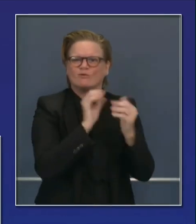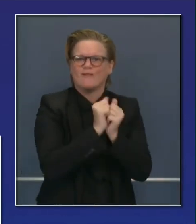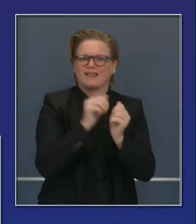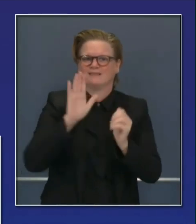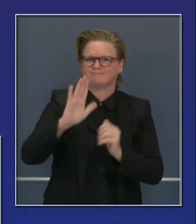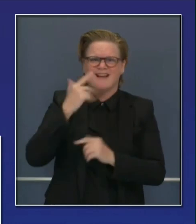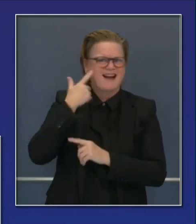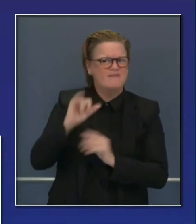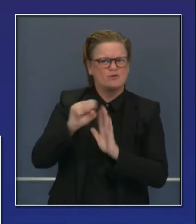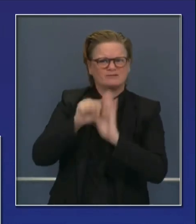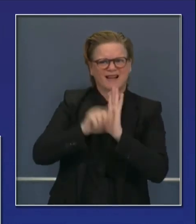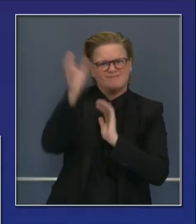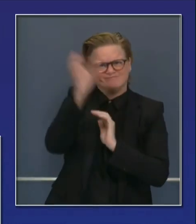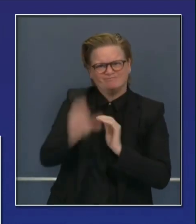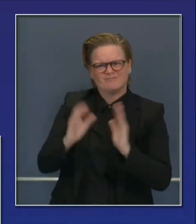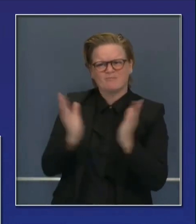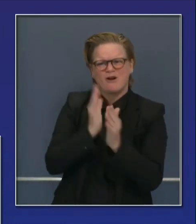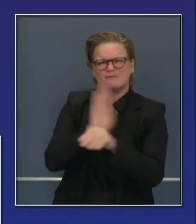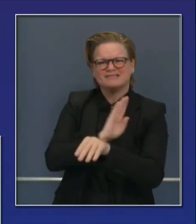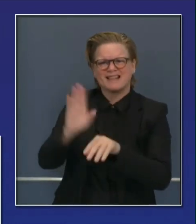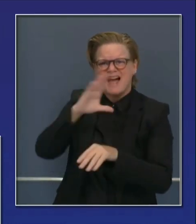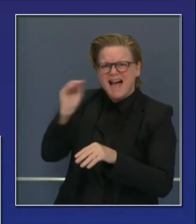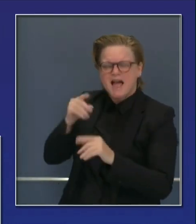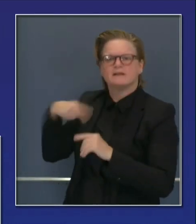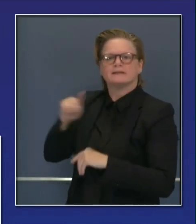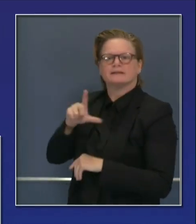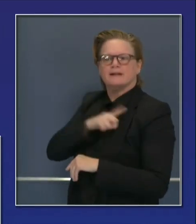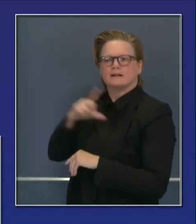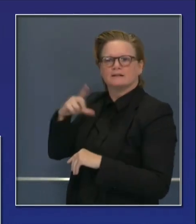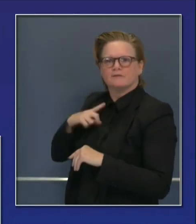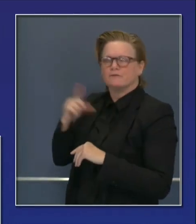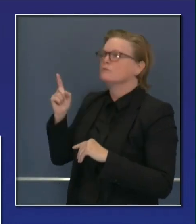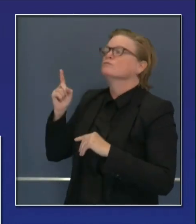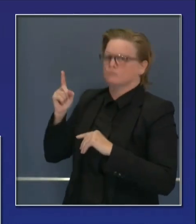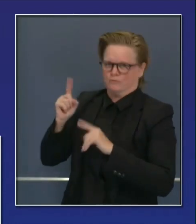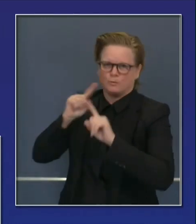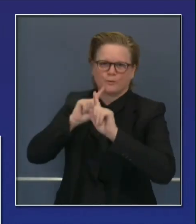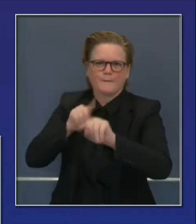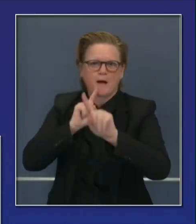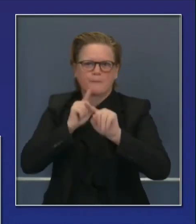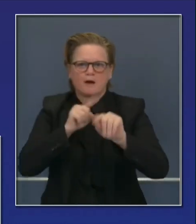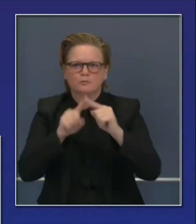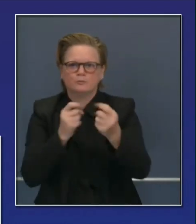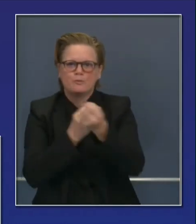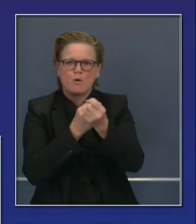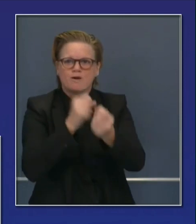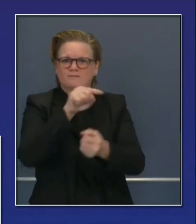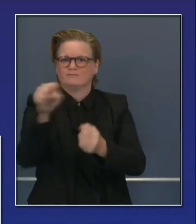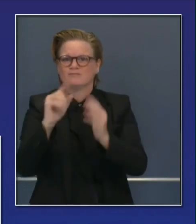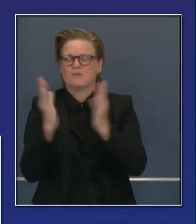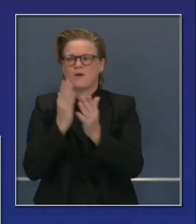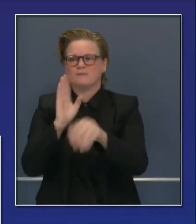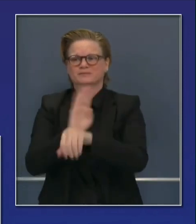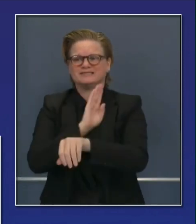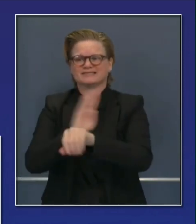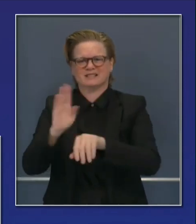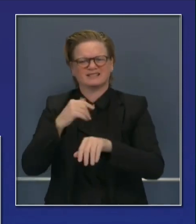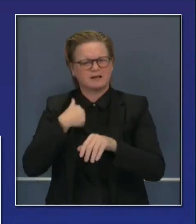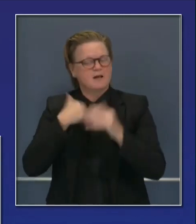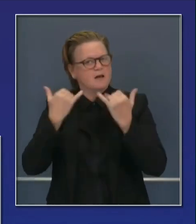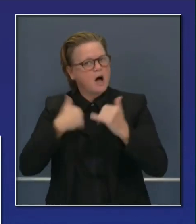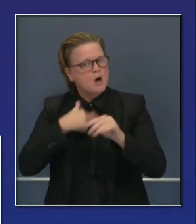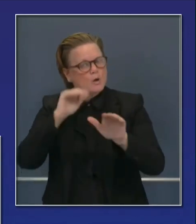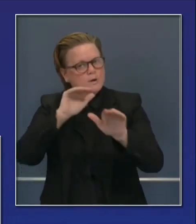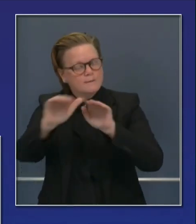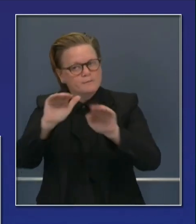extraordinarily responsive at this critical moment. I'll remind people of one of the critical things that